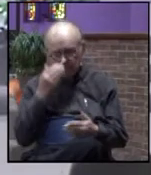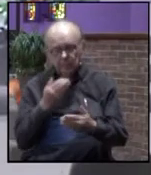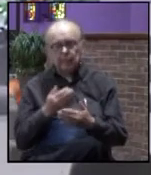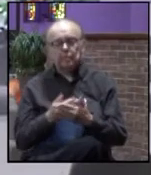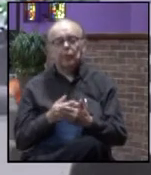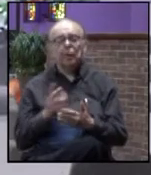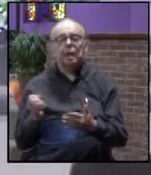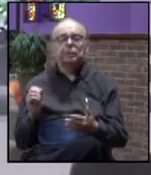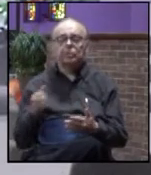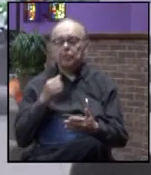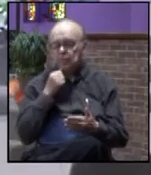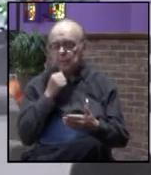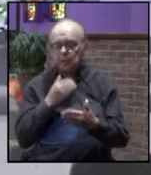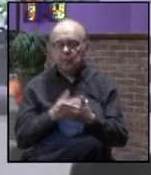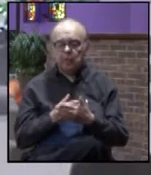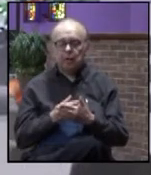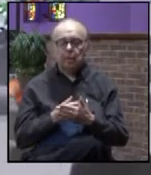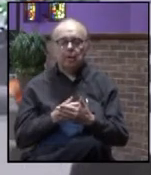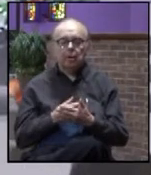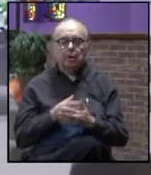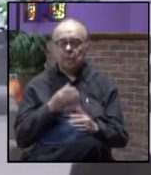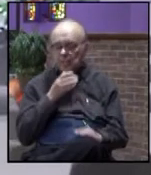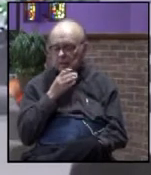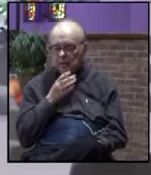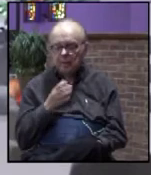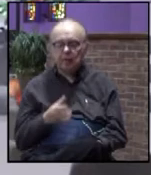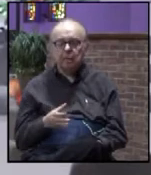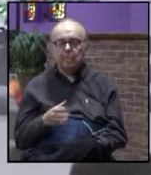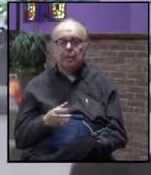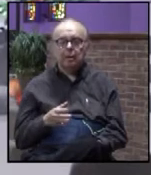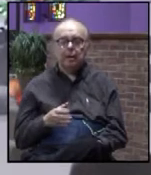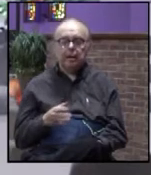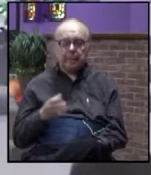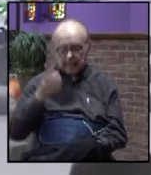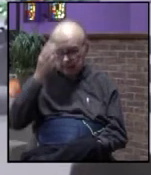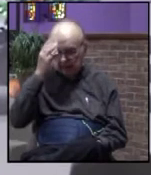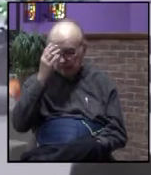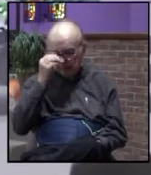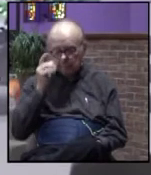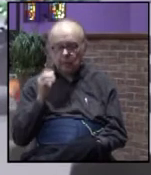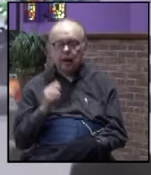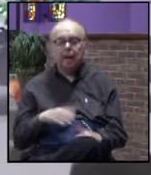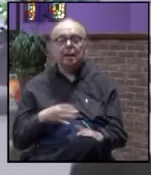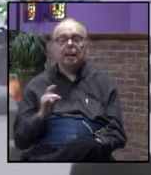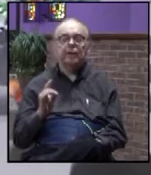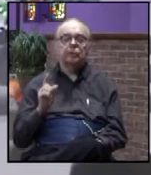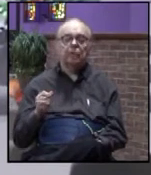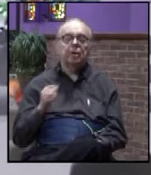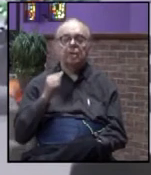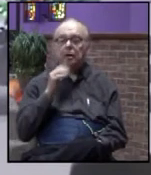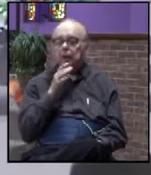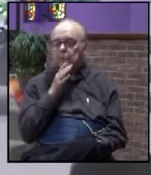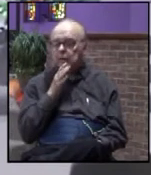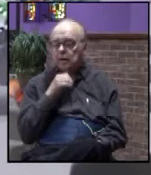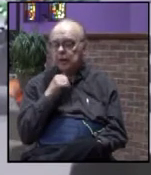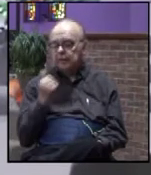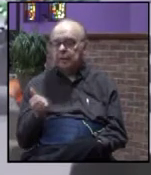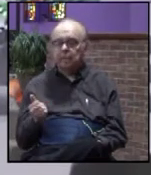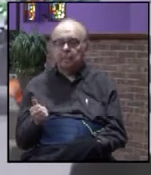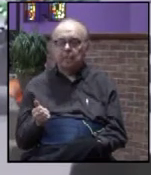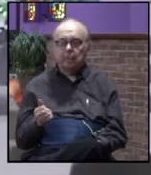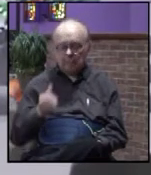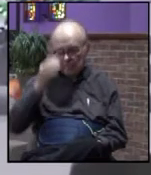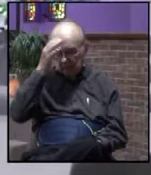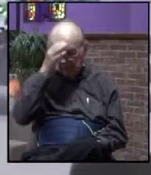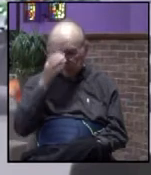girls, and the boy likes one of the girls and doesn't like the other, his whole attention, because men